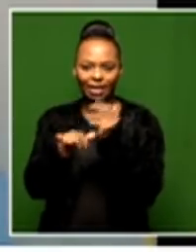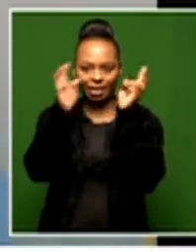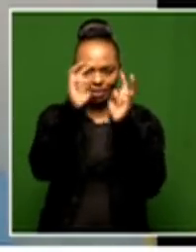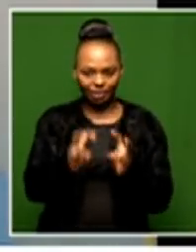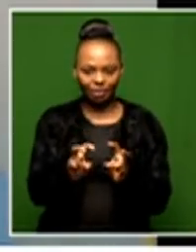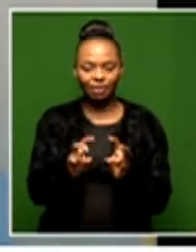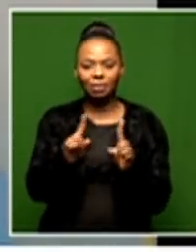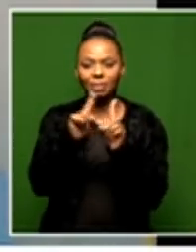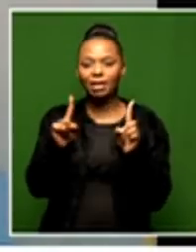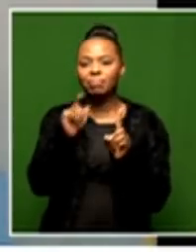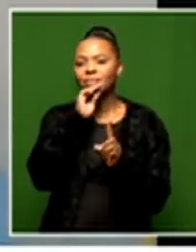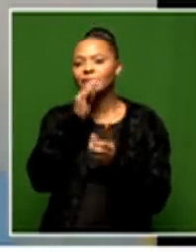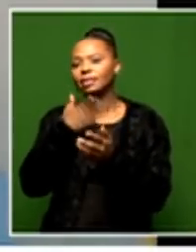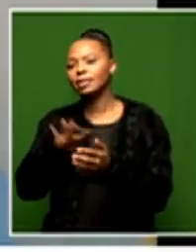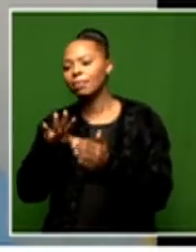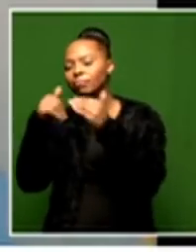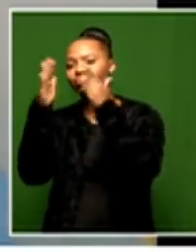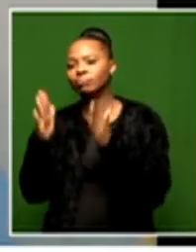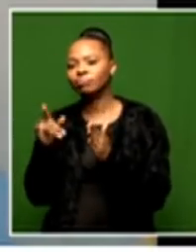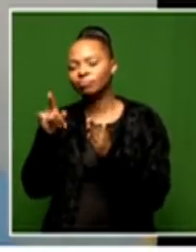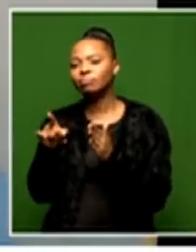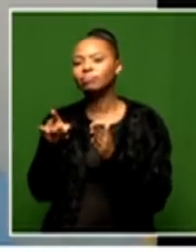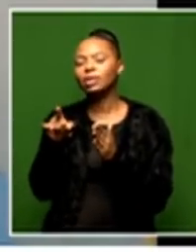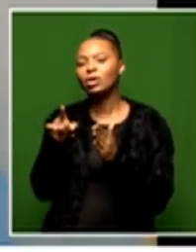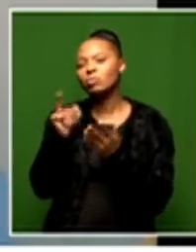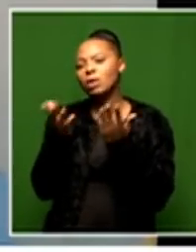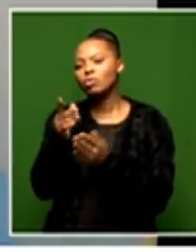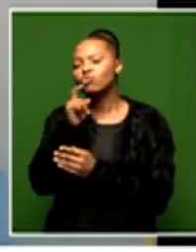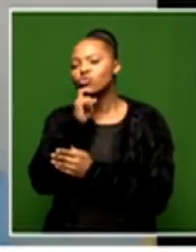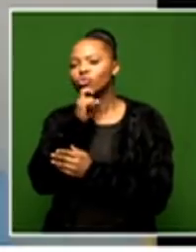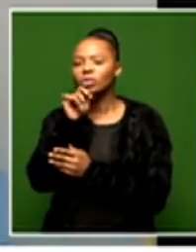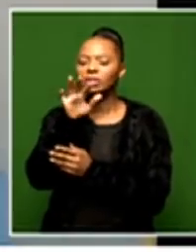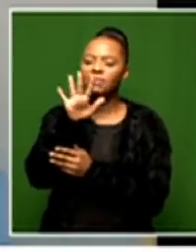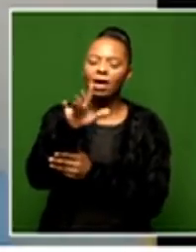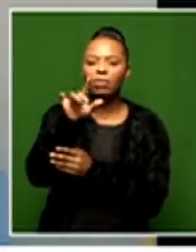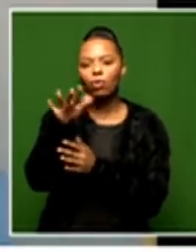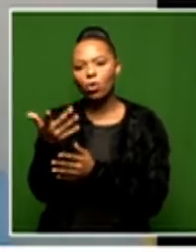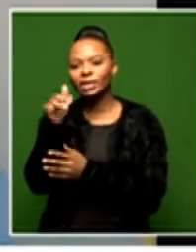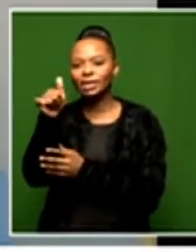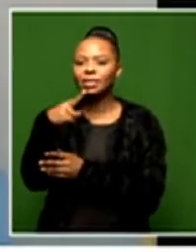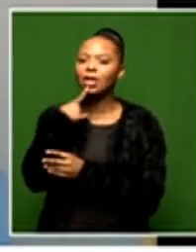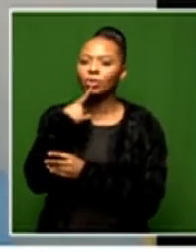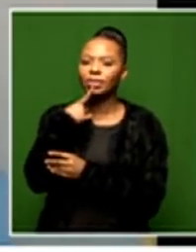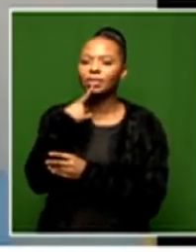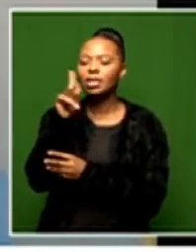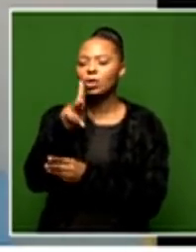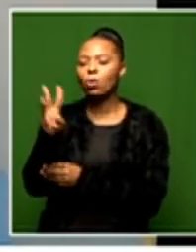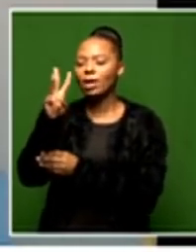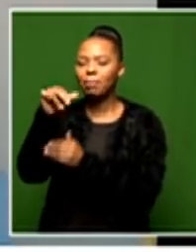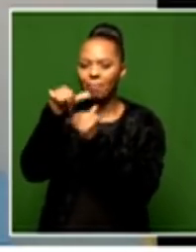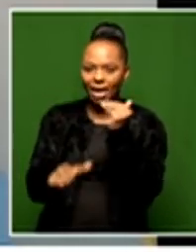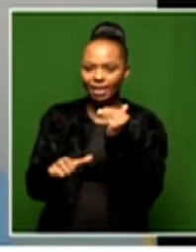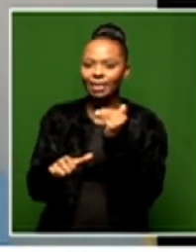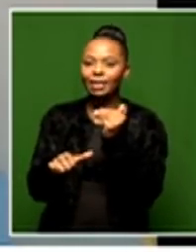not extraordinary to see other households using maybe 5,000 or 6,000 kilowatt hours per month, and then that